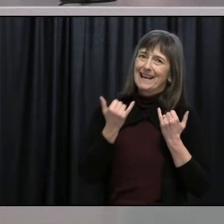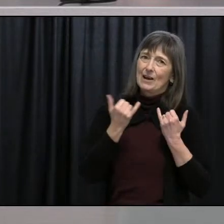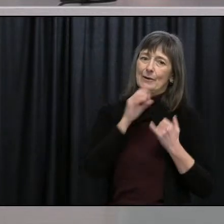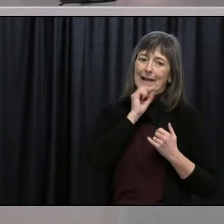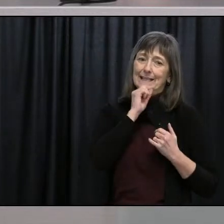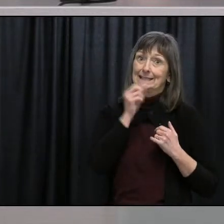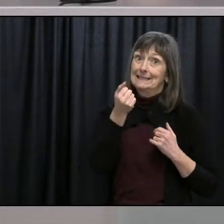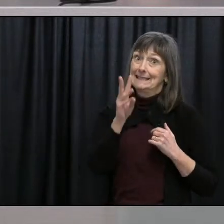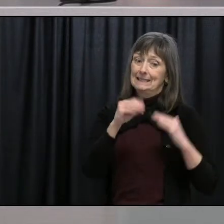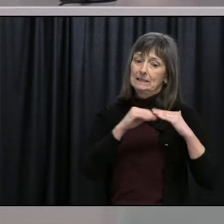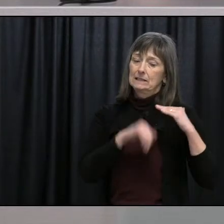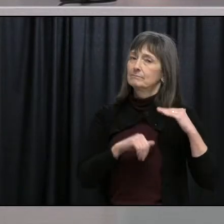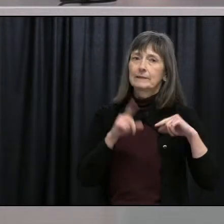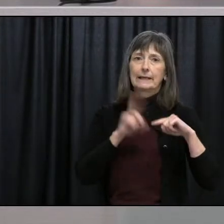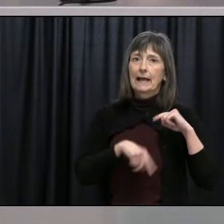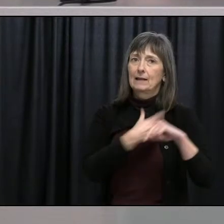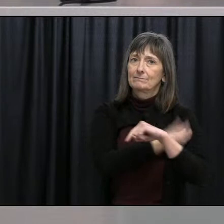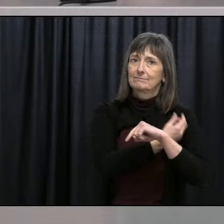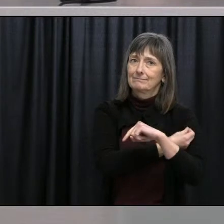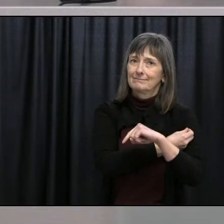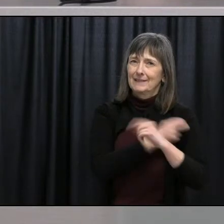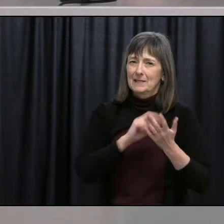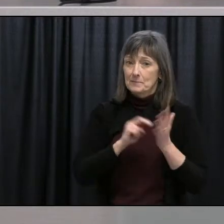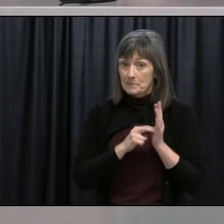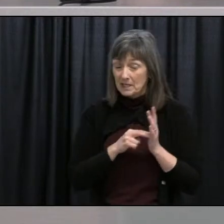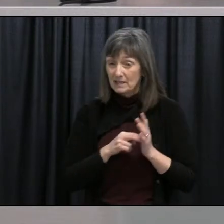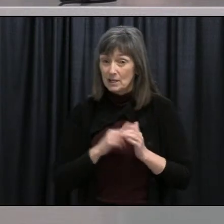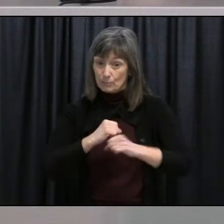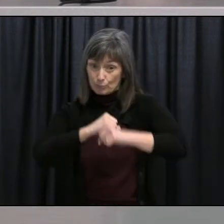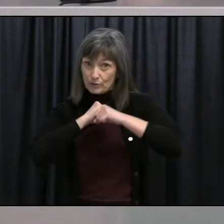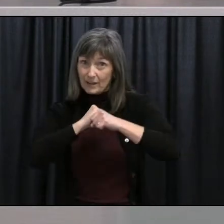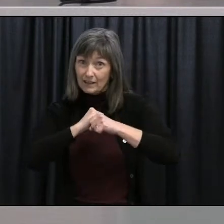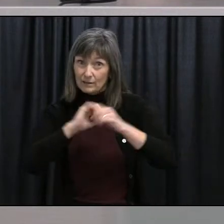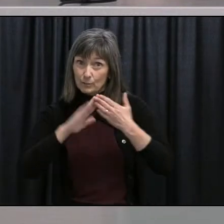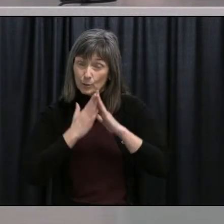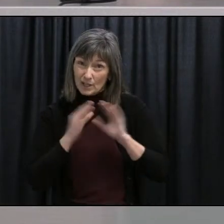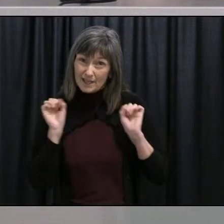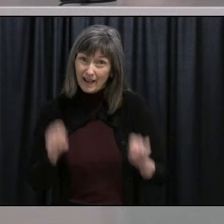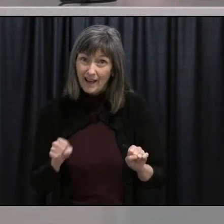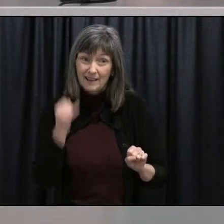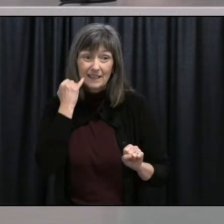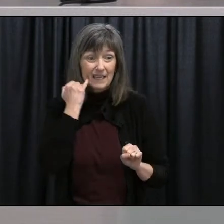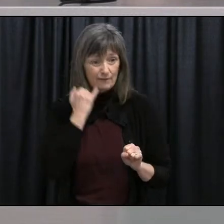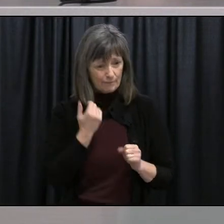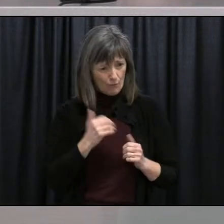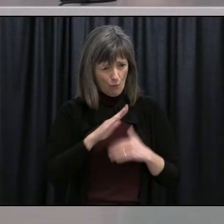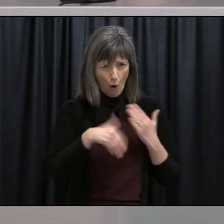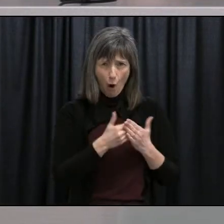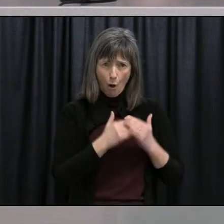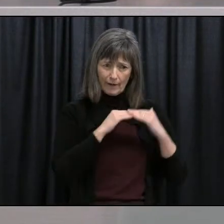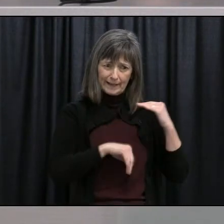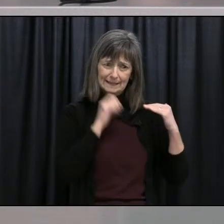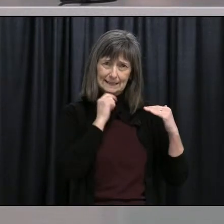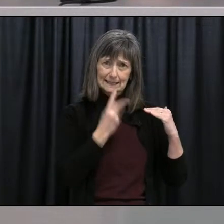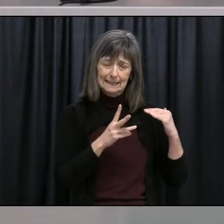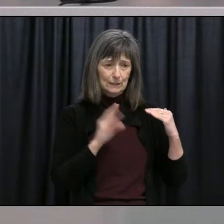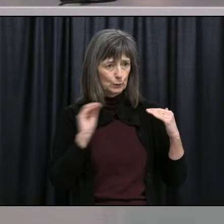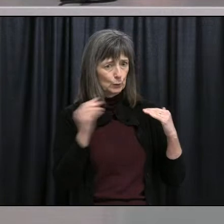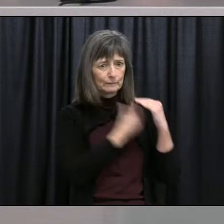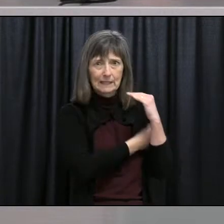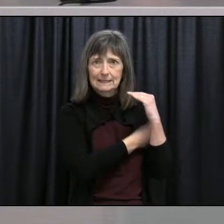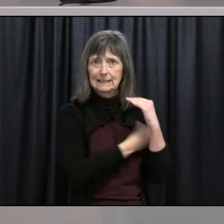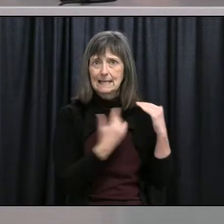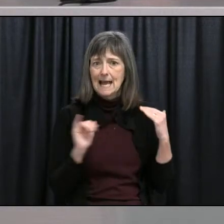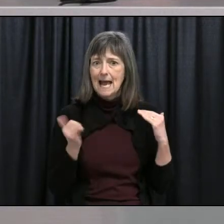So is herd immunity truly possible if such a significant portion of the population is still unable to receive the vaccine?